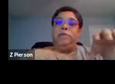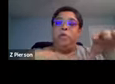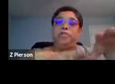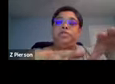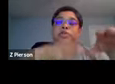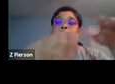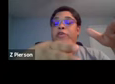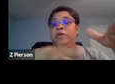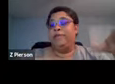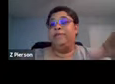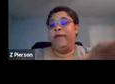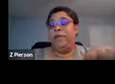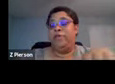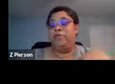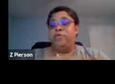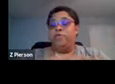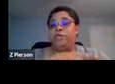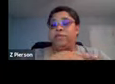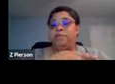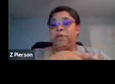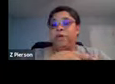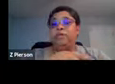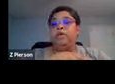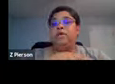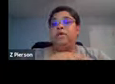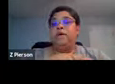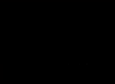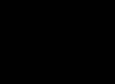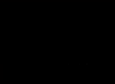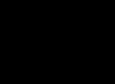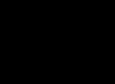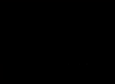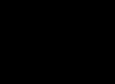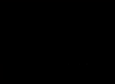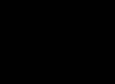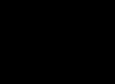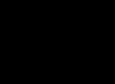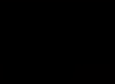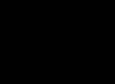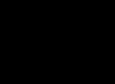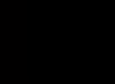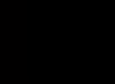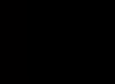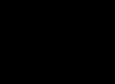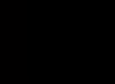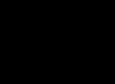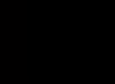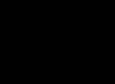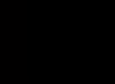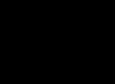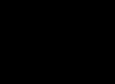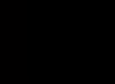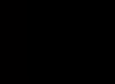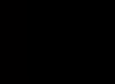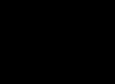fast that once you do 800, because I think the 800 is what you need to build, fills up faster. So